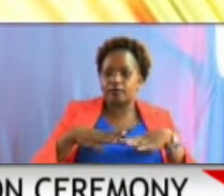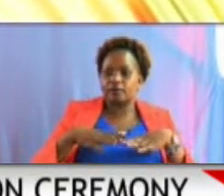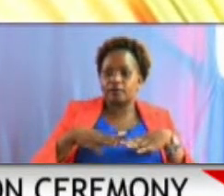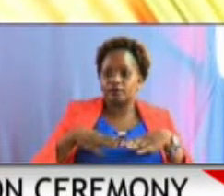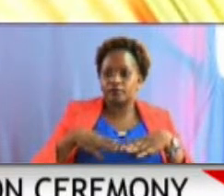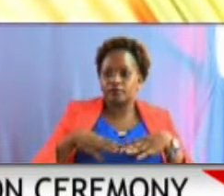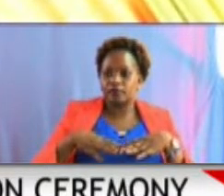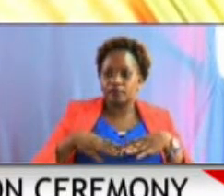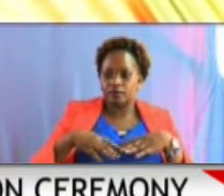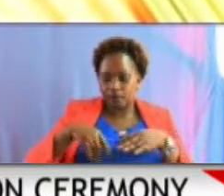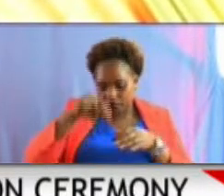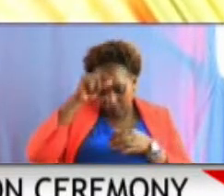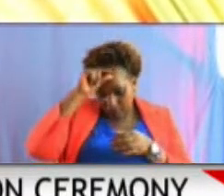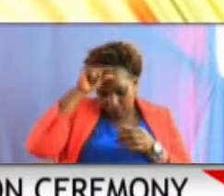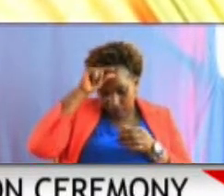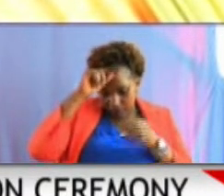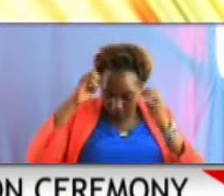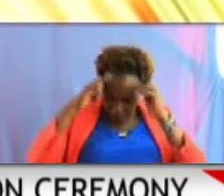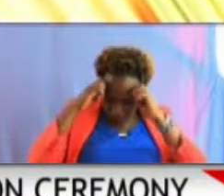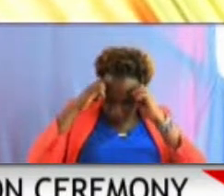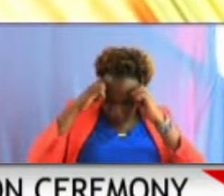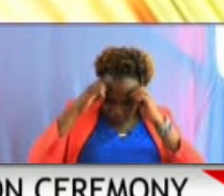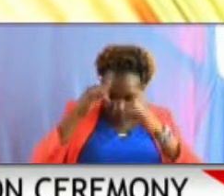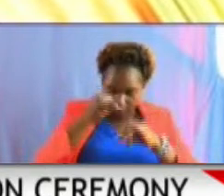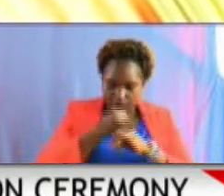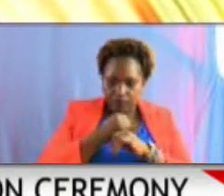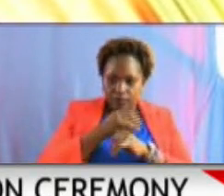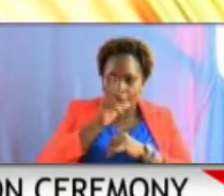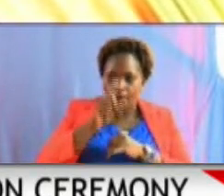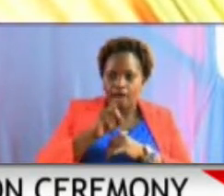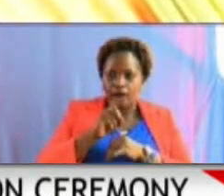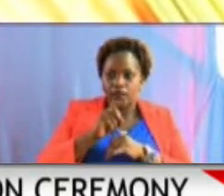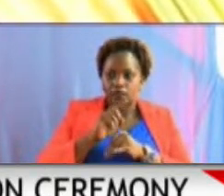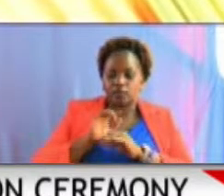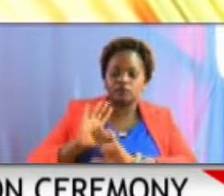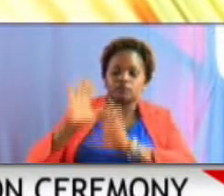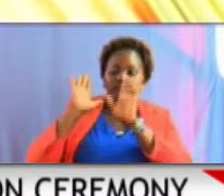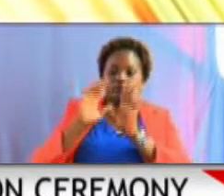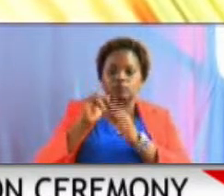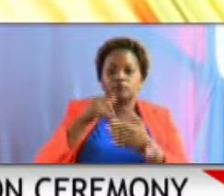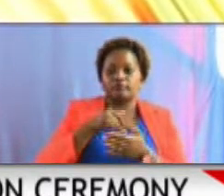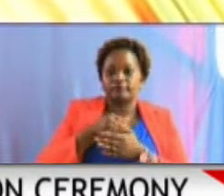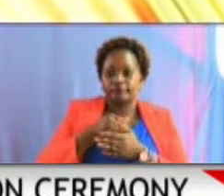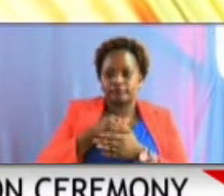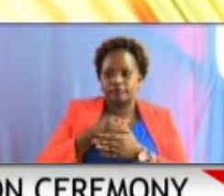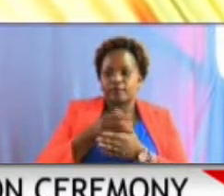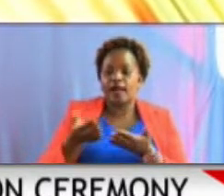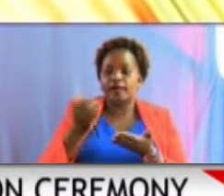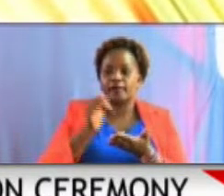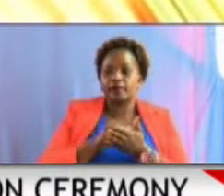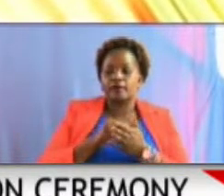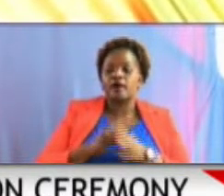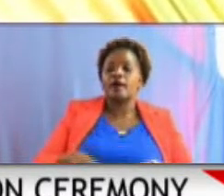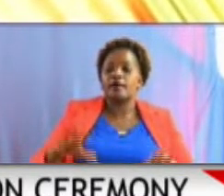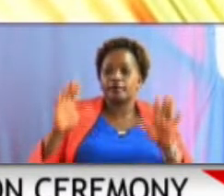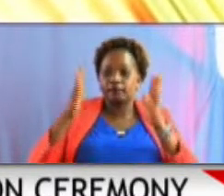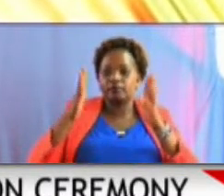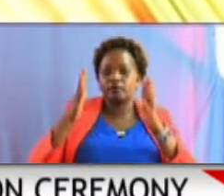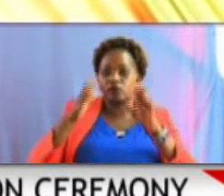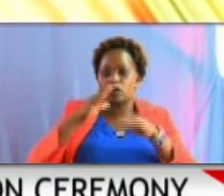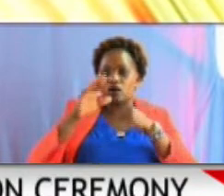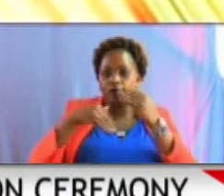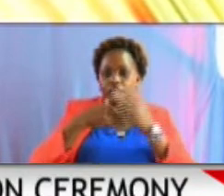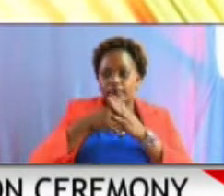on government educational institution lands must leave immediately. Once again, I congratulate all